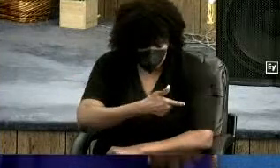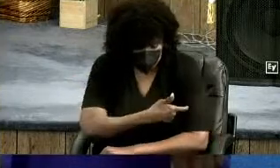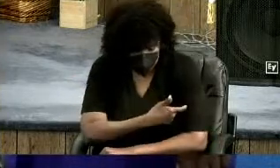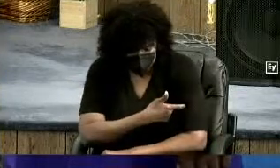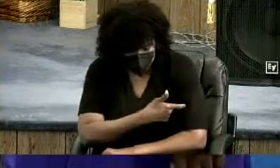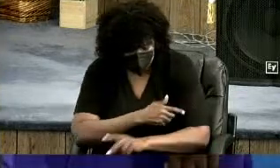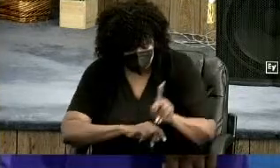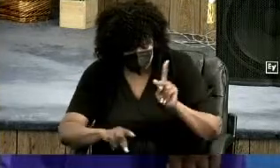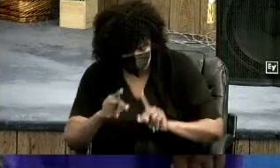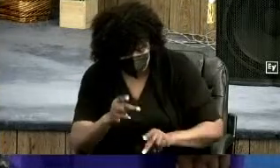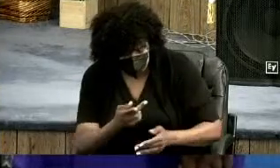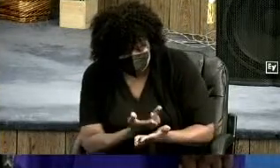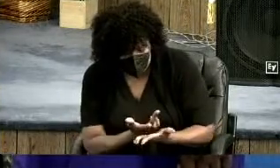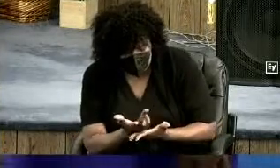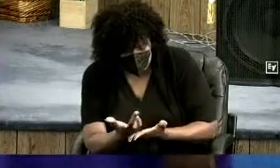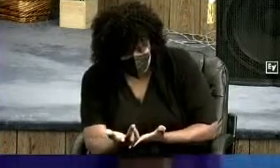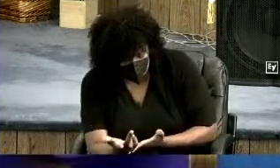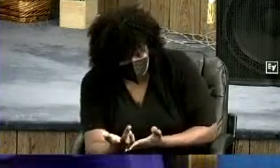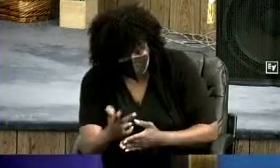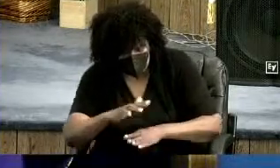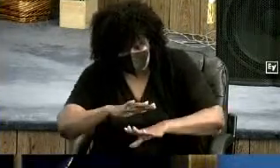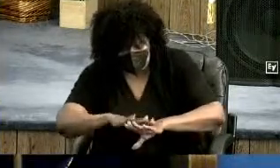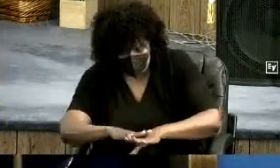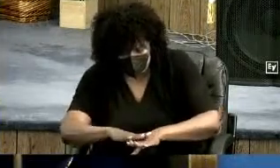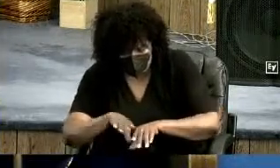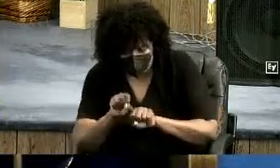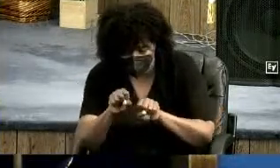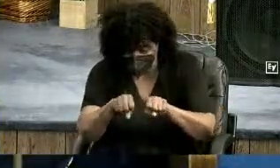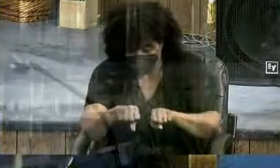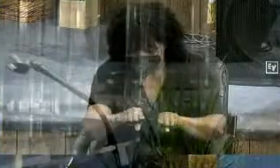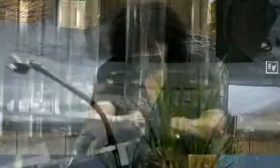street to get on the school bus. But the church